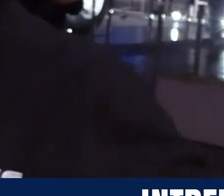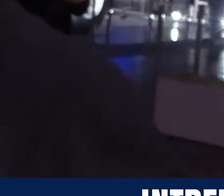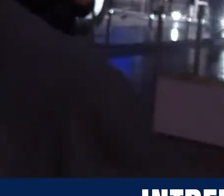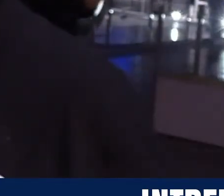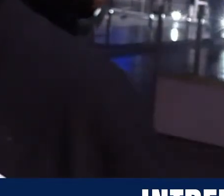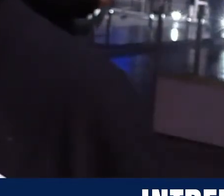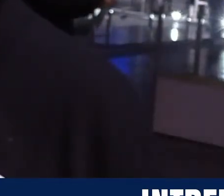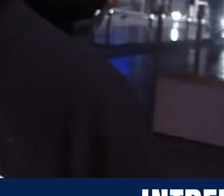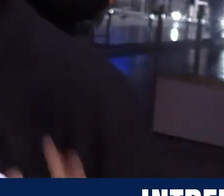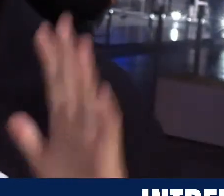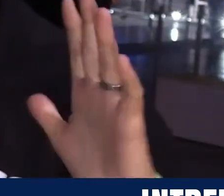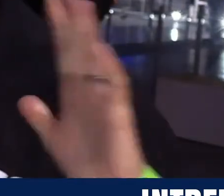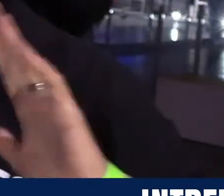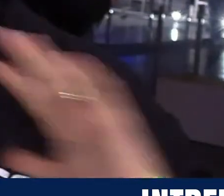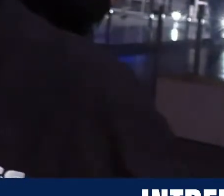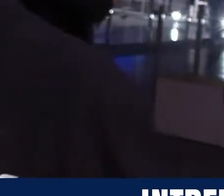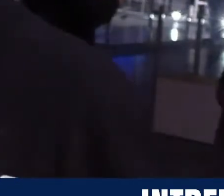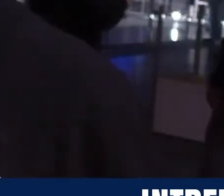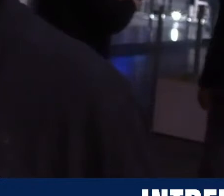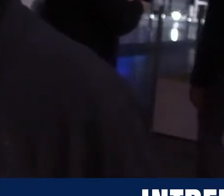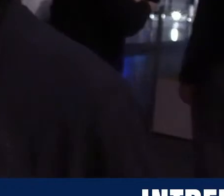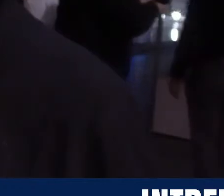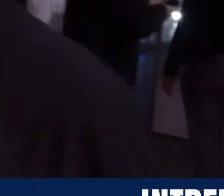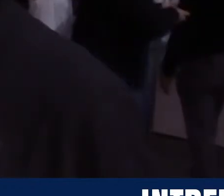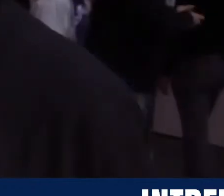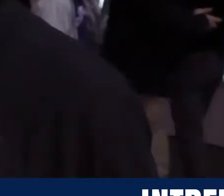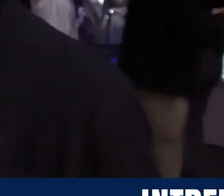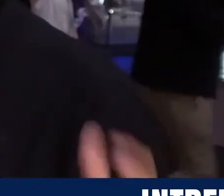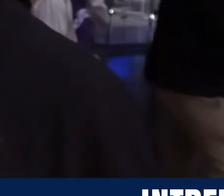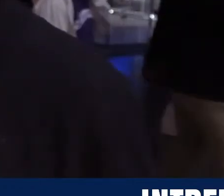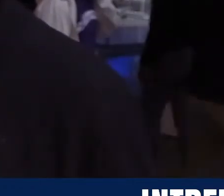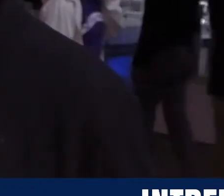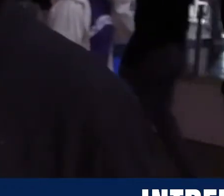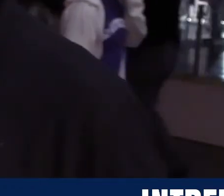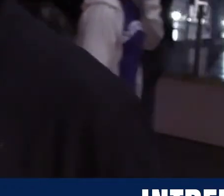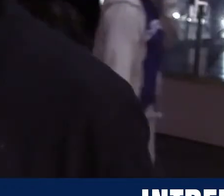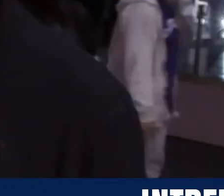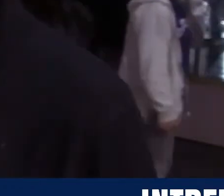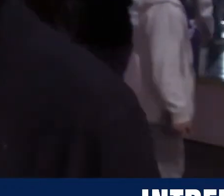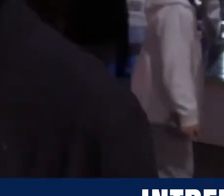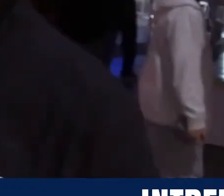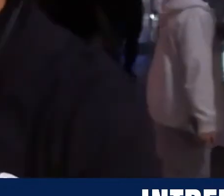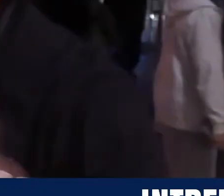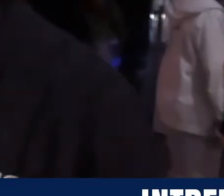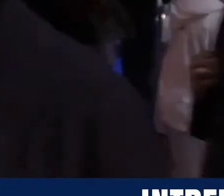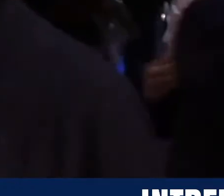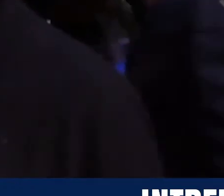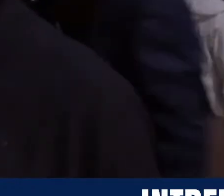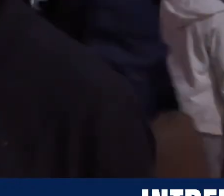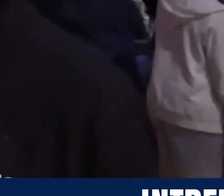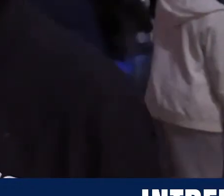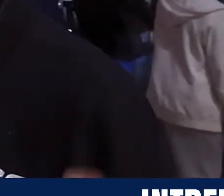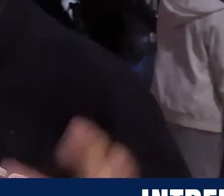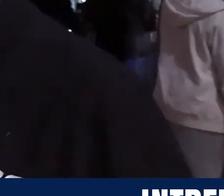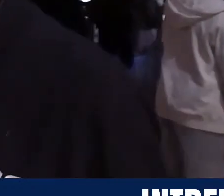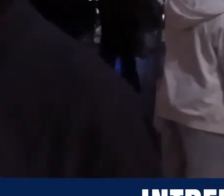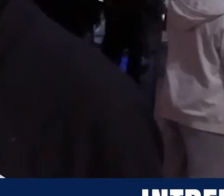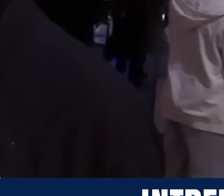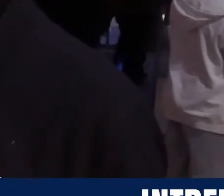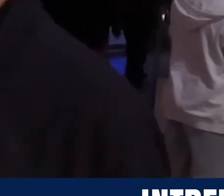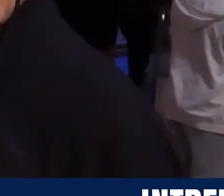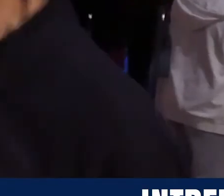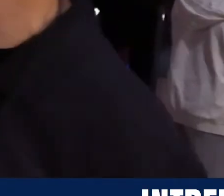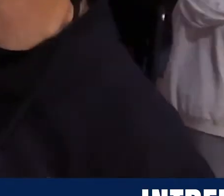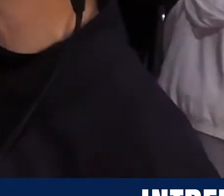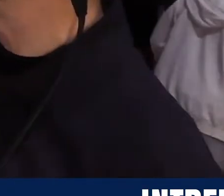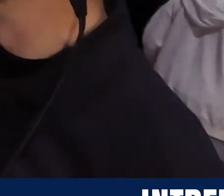you ever make it to New York City, like you ever have any opportunity to come here, the Intrepid Museum is a place that you really want to see. There's so much to do in the city, but you have to spend